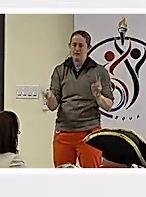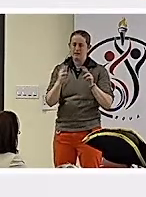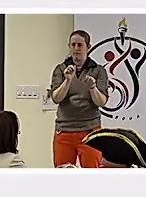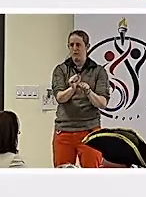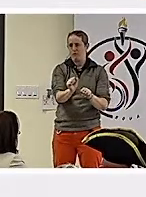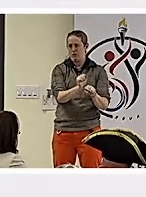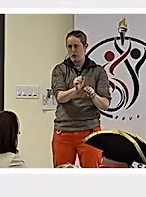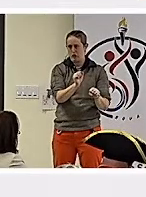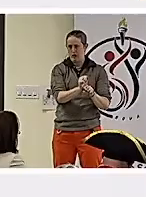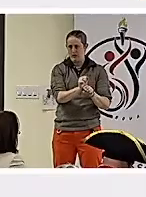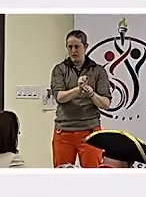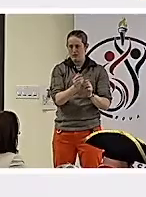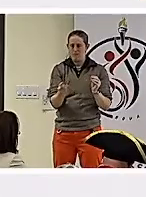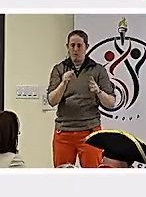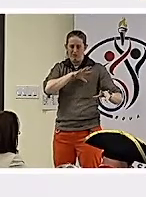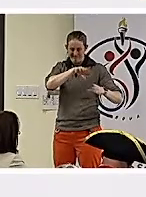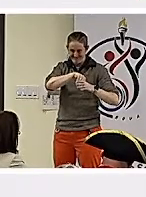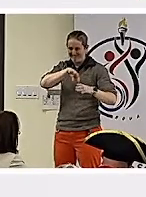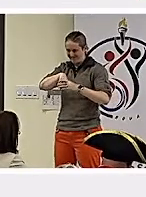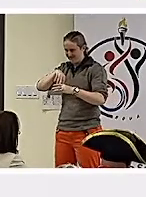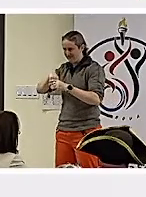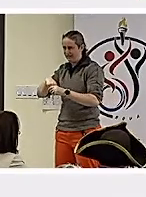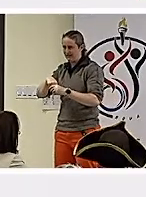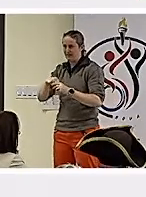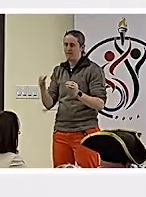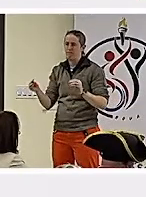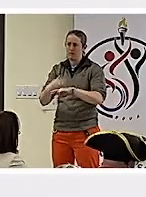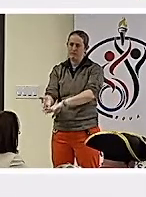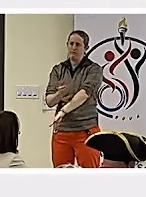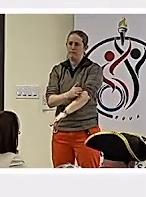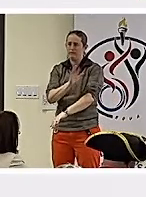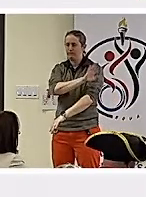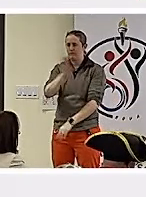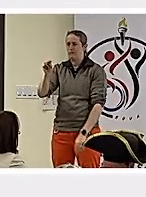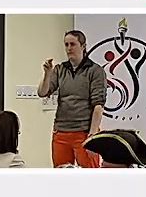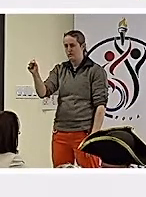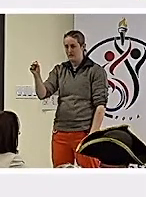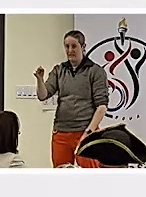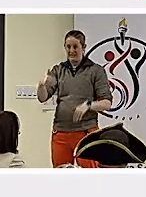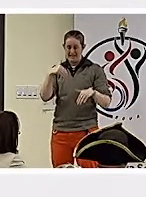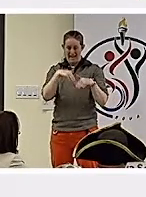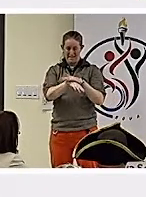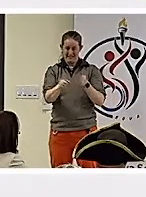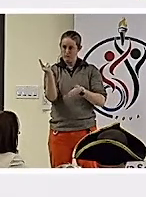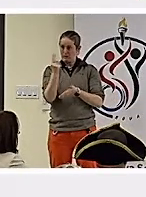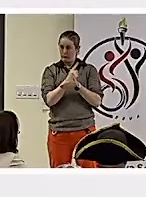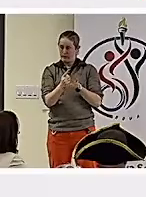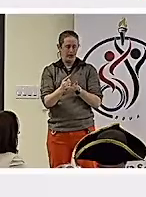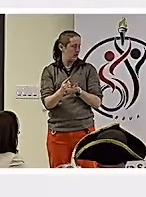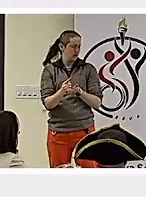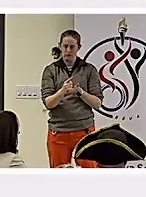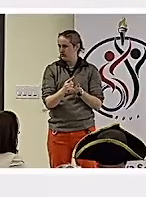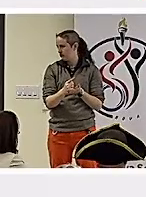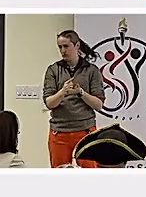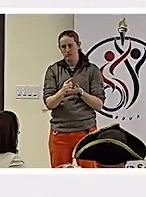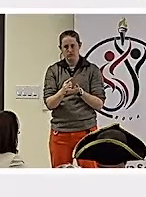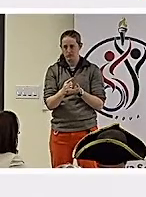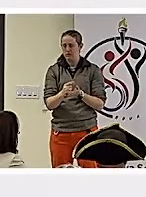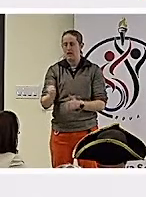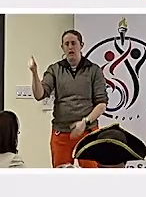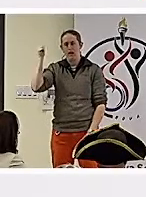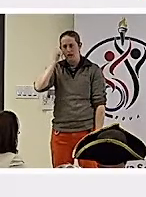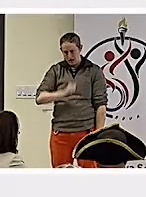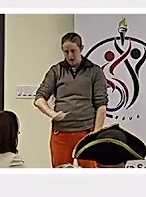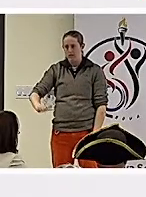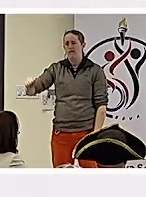engagement across the province. Because access isn't just this week, it's every single